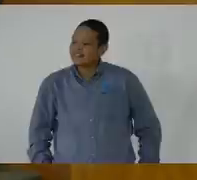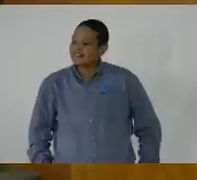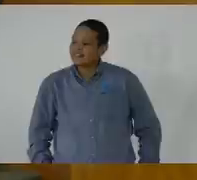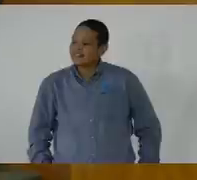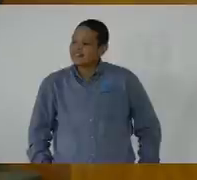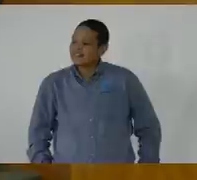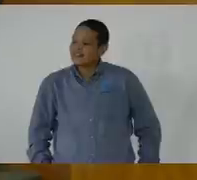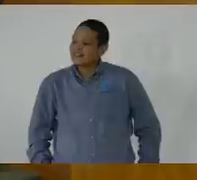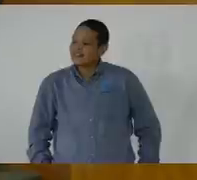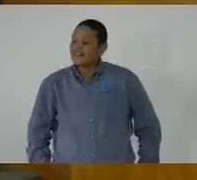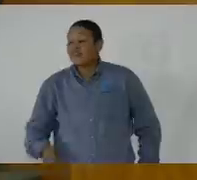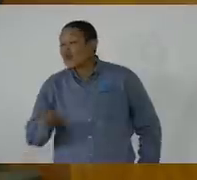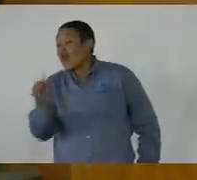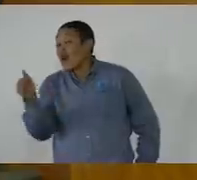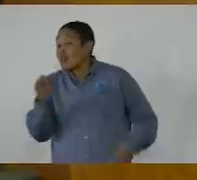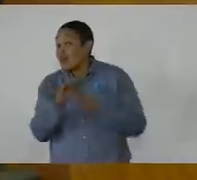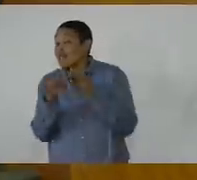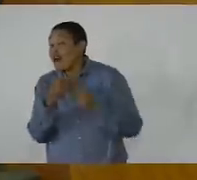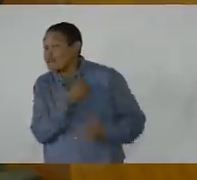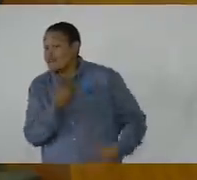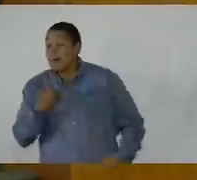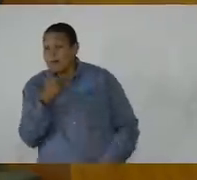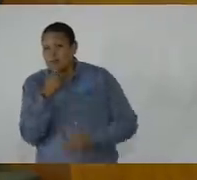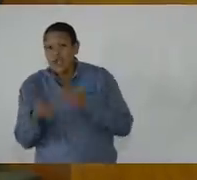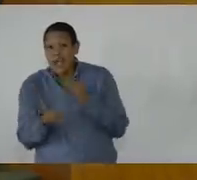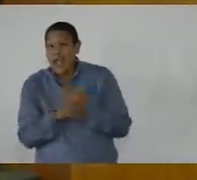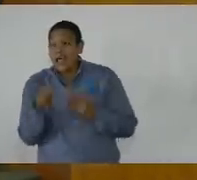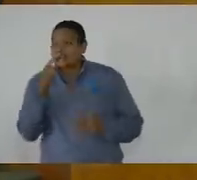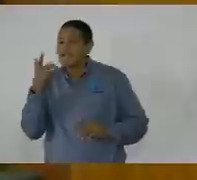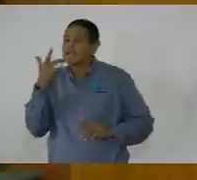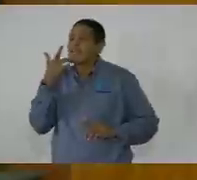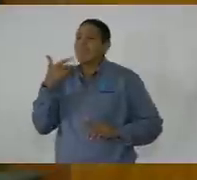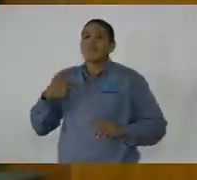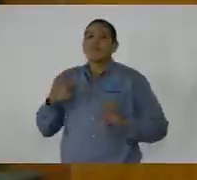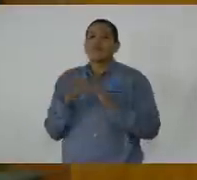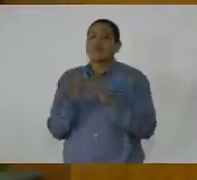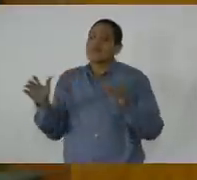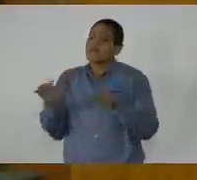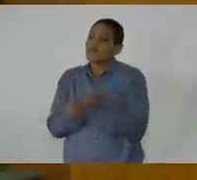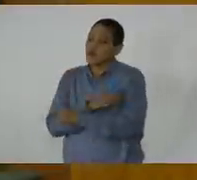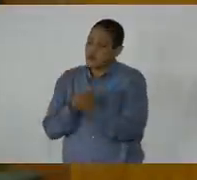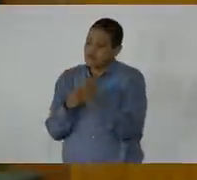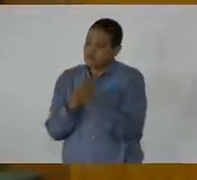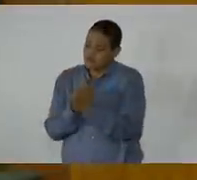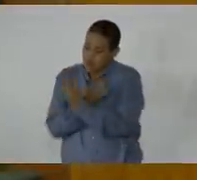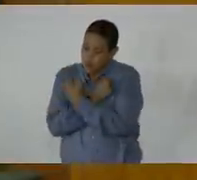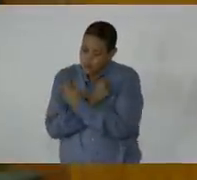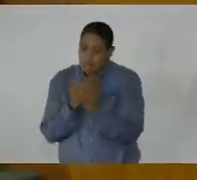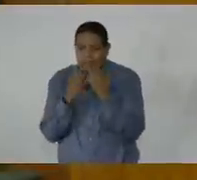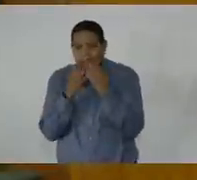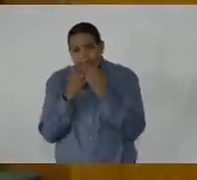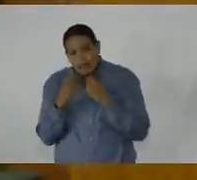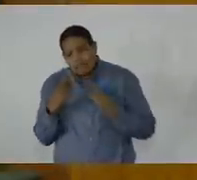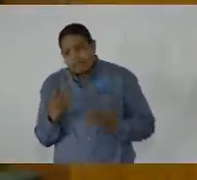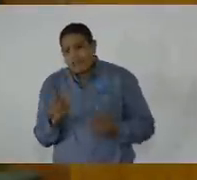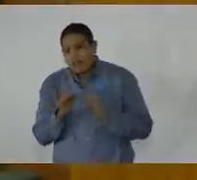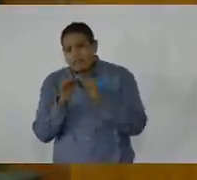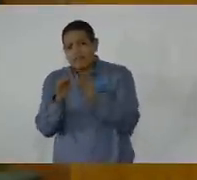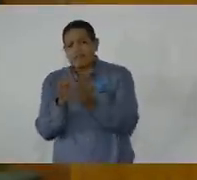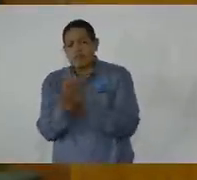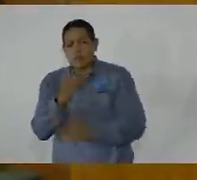And to other family members who have all favored me with their unconditional love, care and support on my